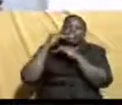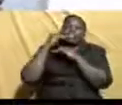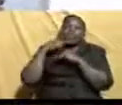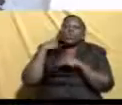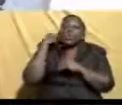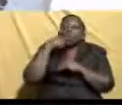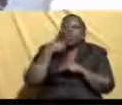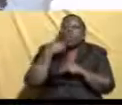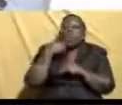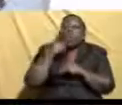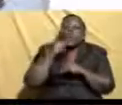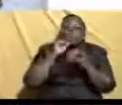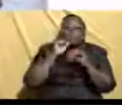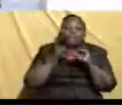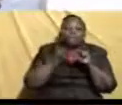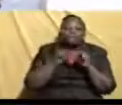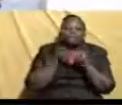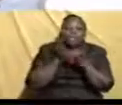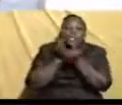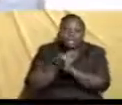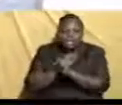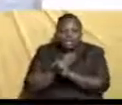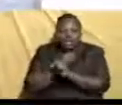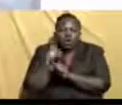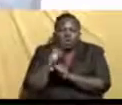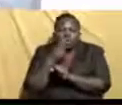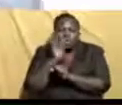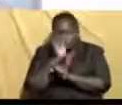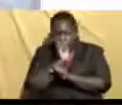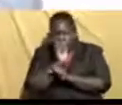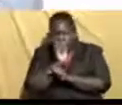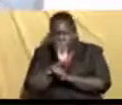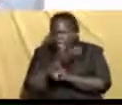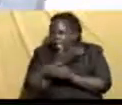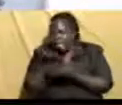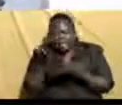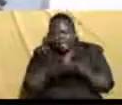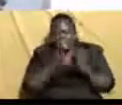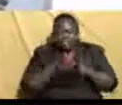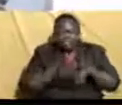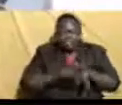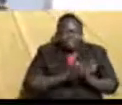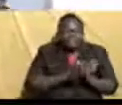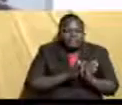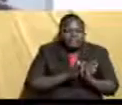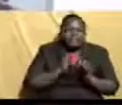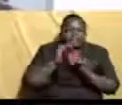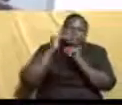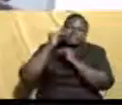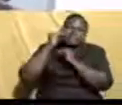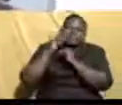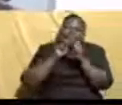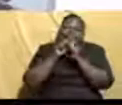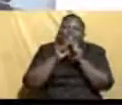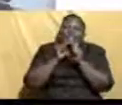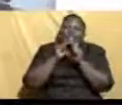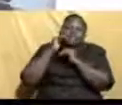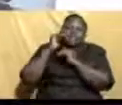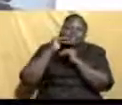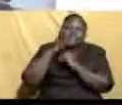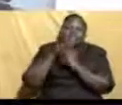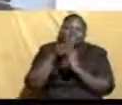change it, then it means that we will only look for any express provision that tends to limit the basic structure